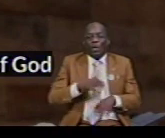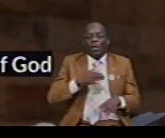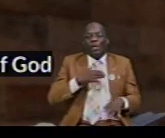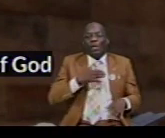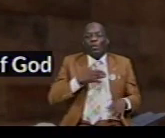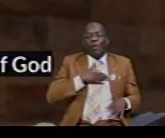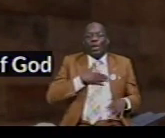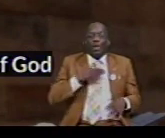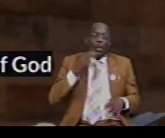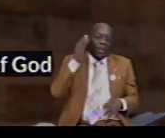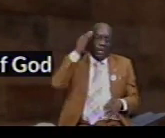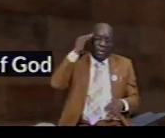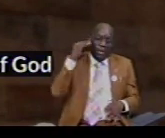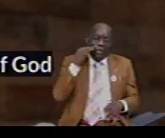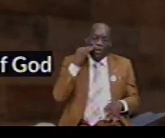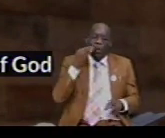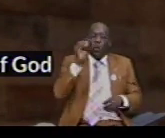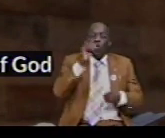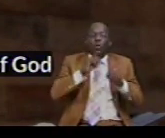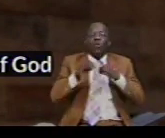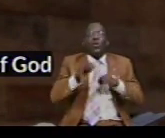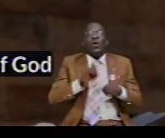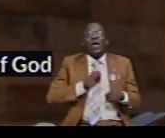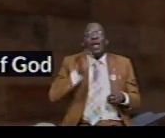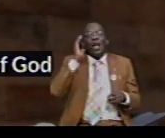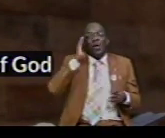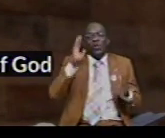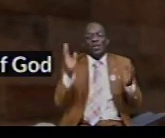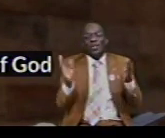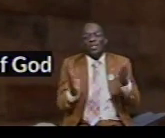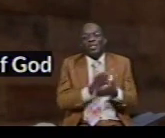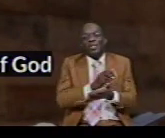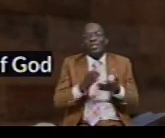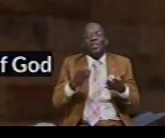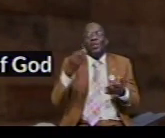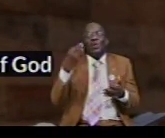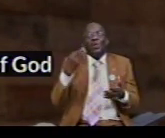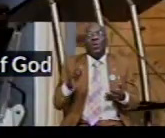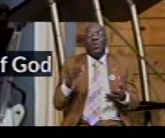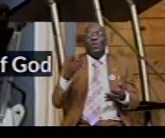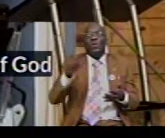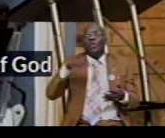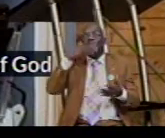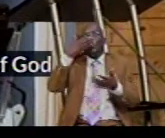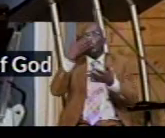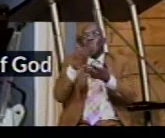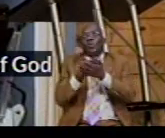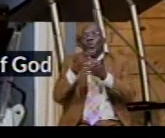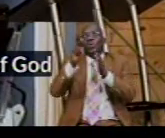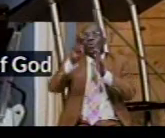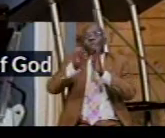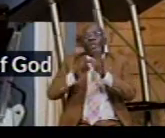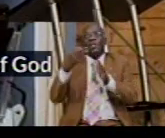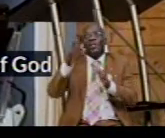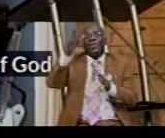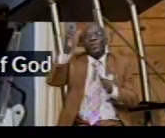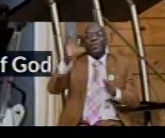Oh, I will sing of the goodness of God. Amen.